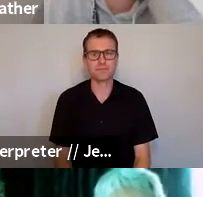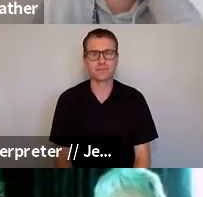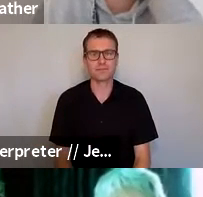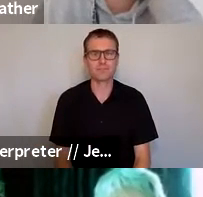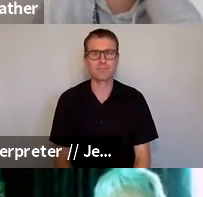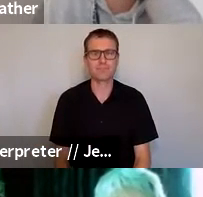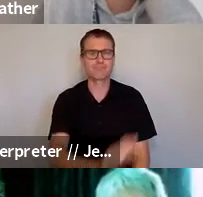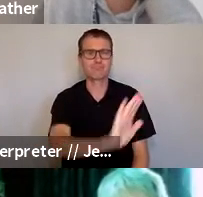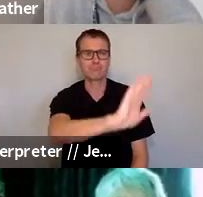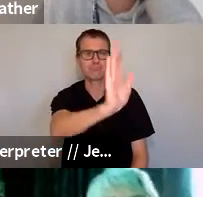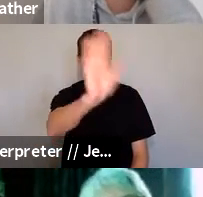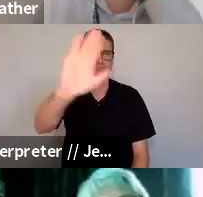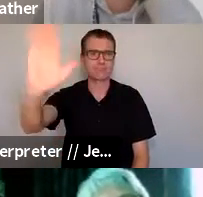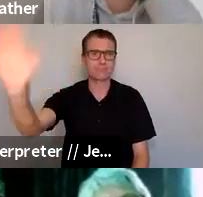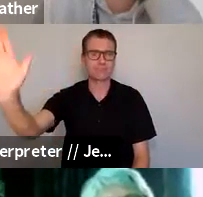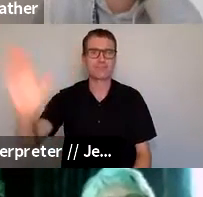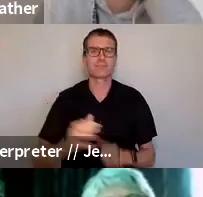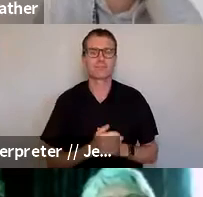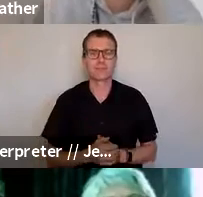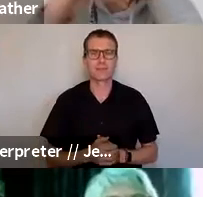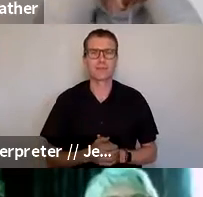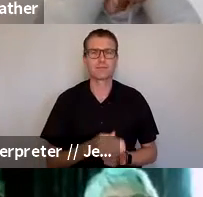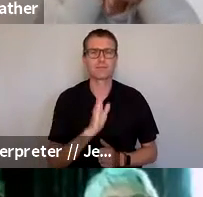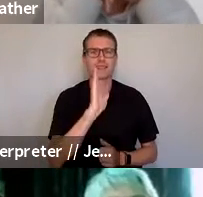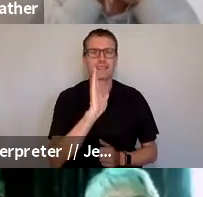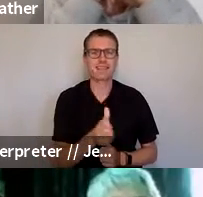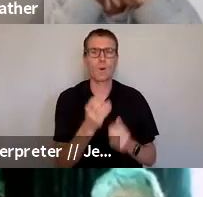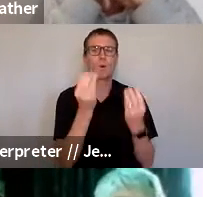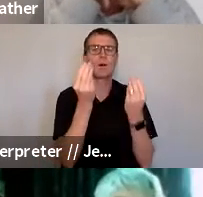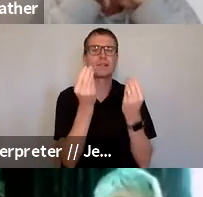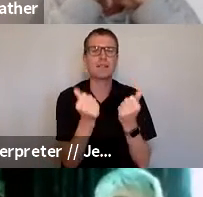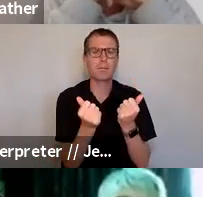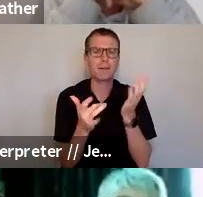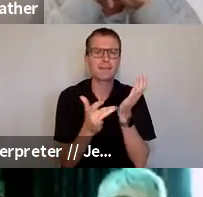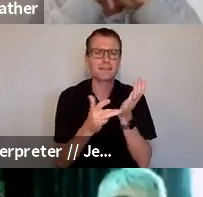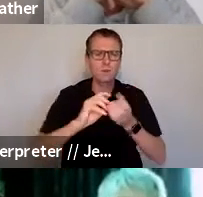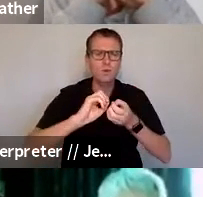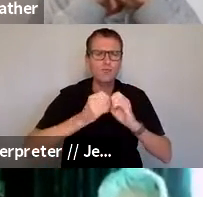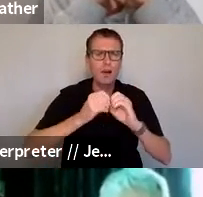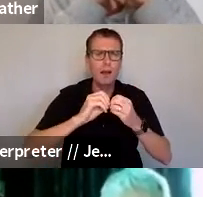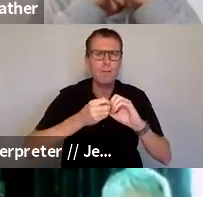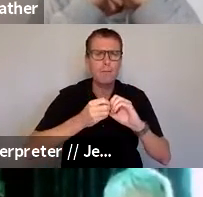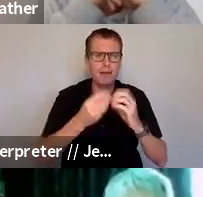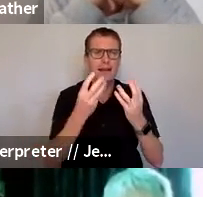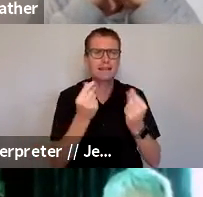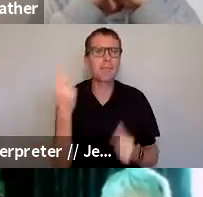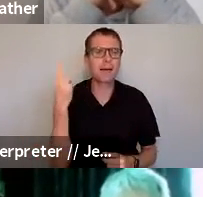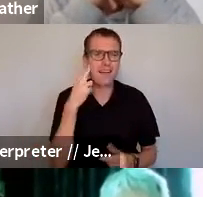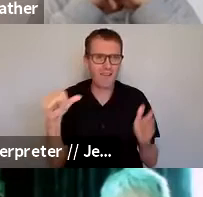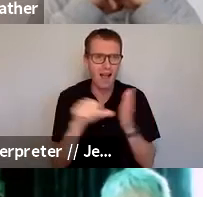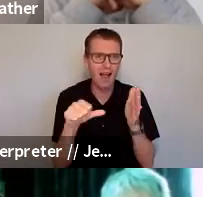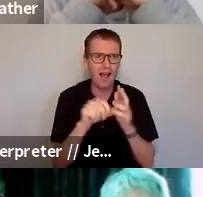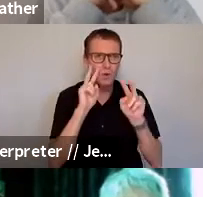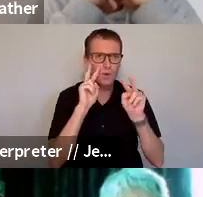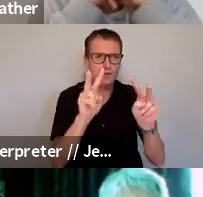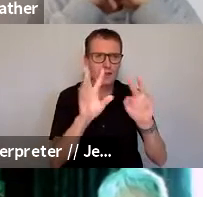Hi there, everyone. We've still got a couple of technical difficulties with some of our members trying to access the interpreter. So I'm just trying to help